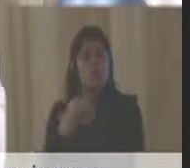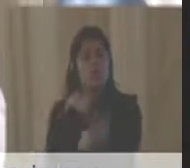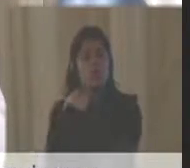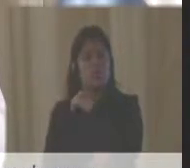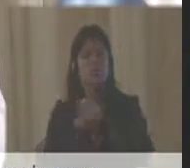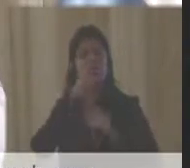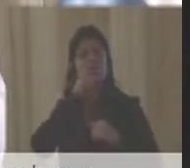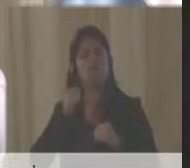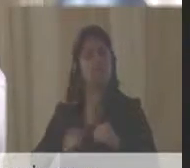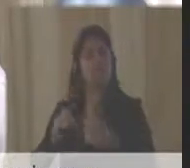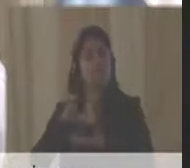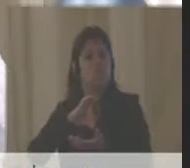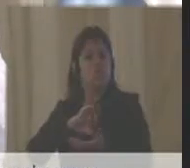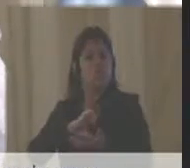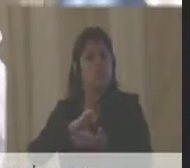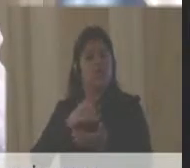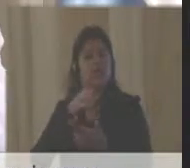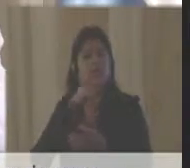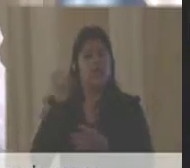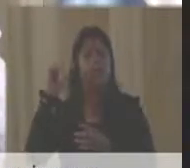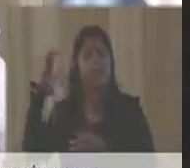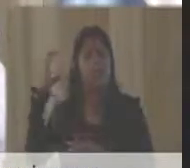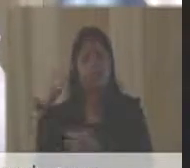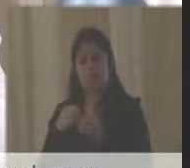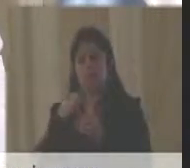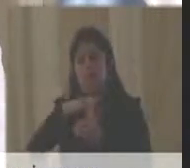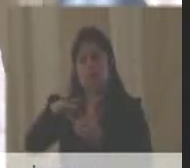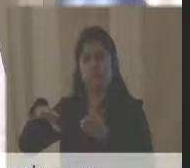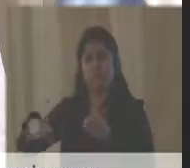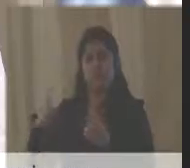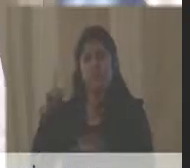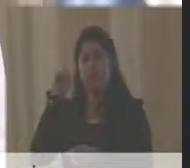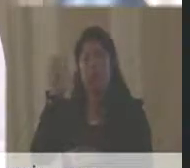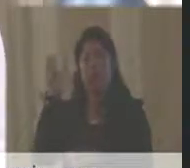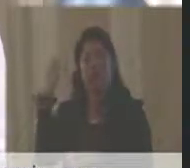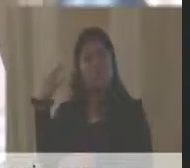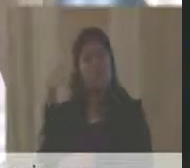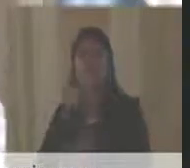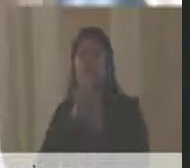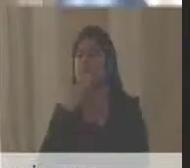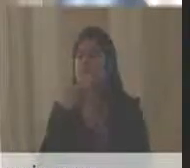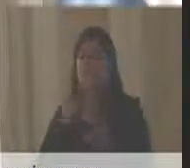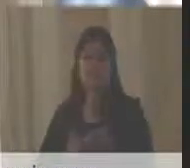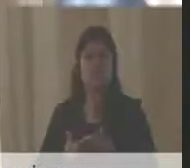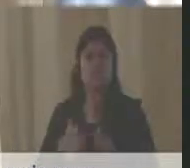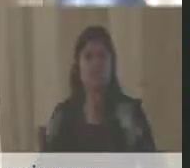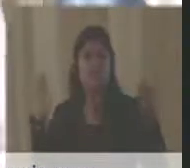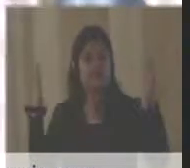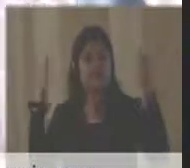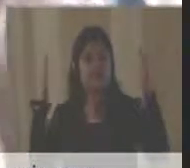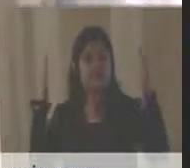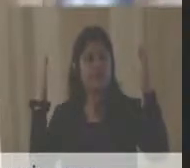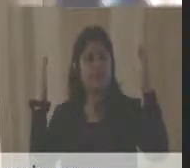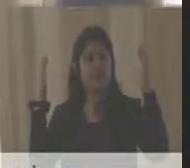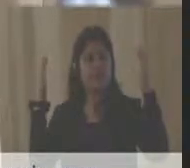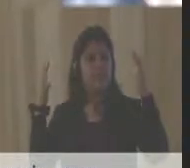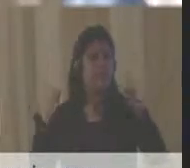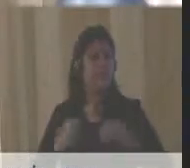the poor used to have in the old cities of the colony and of the 19th century. Thank you very much.